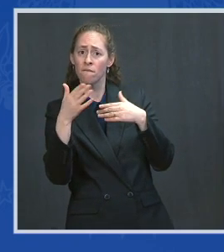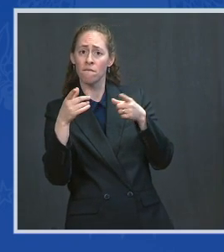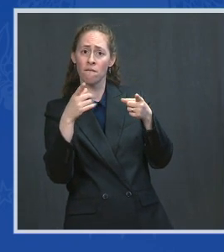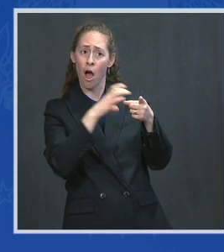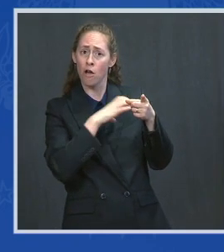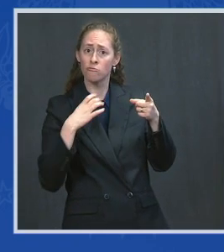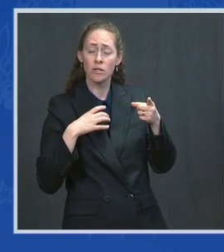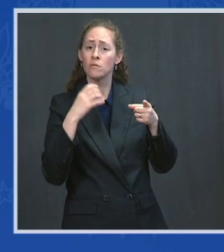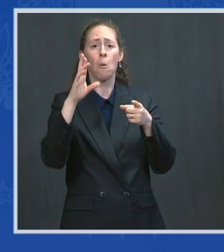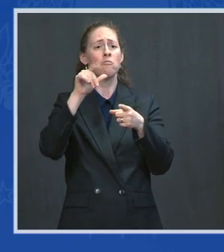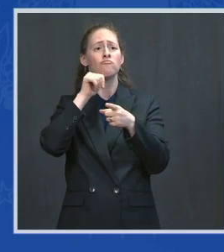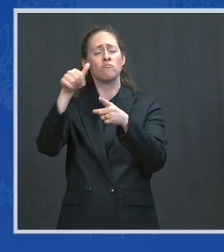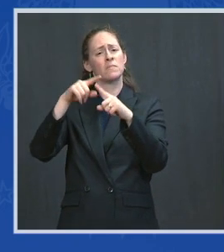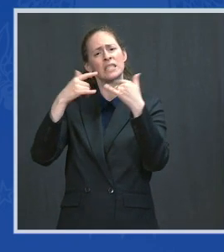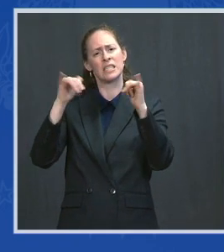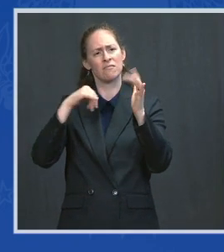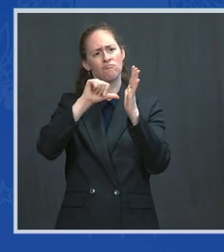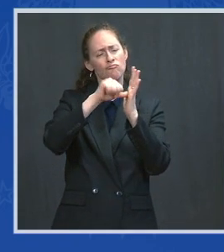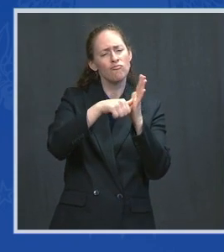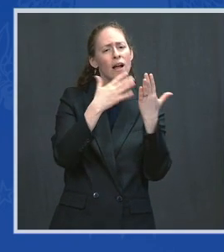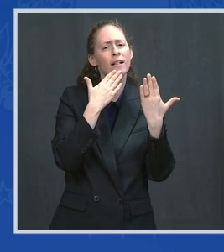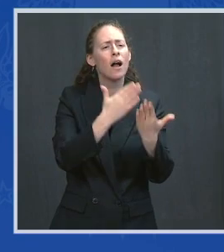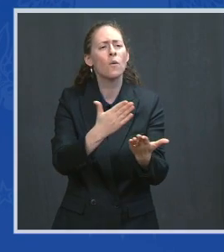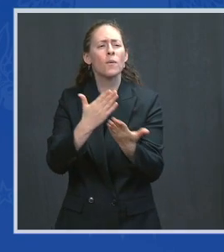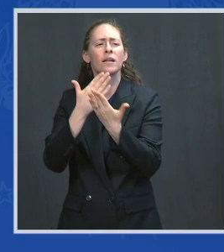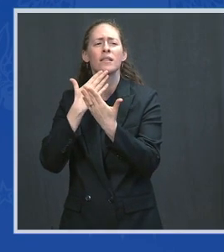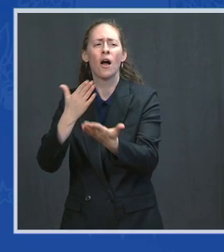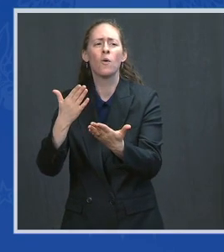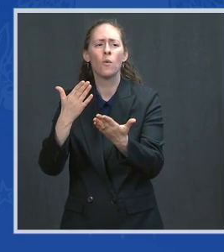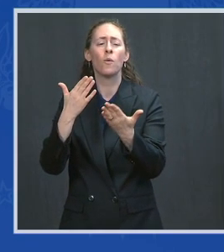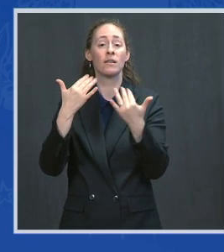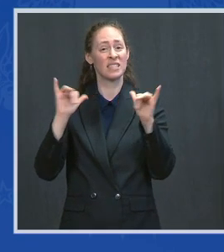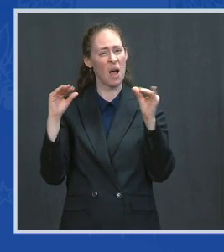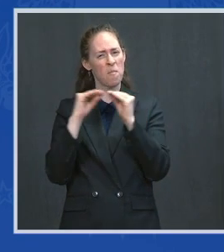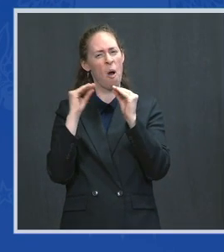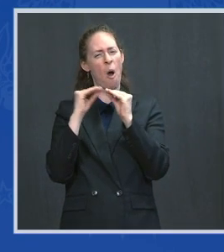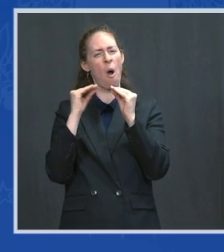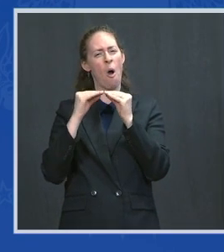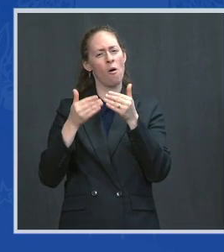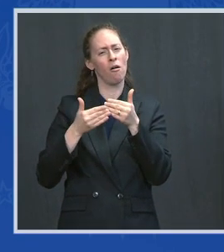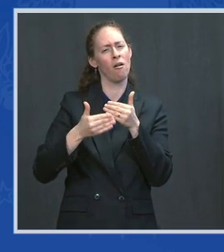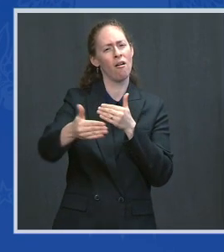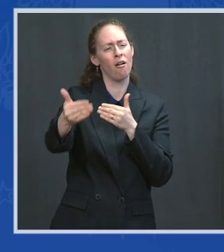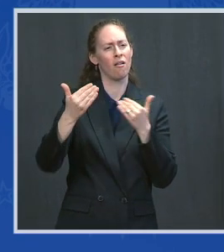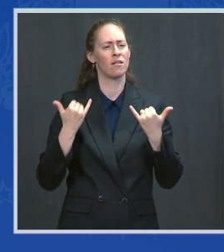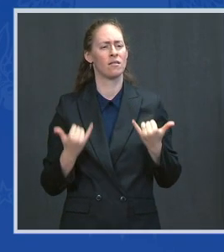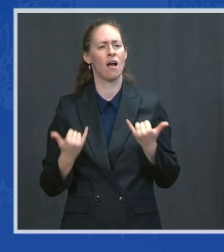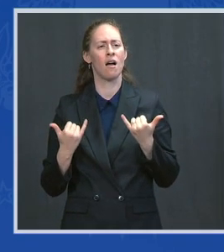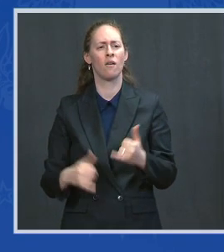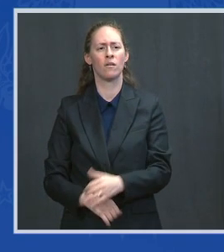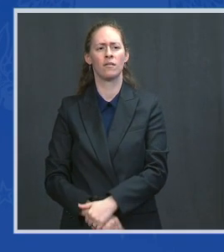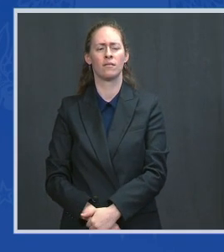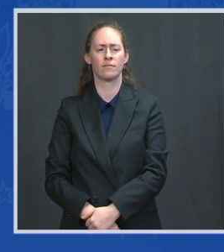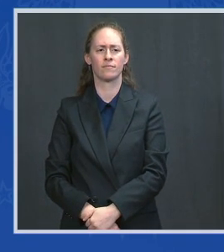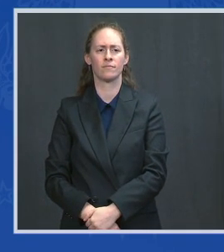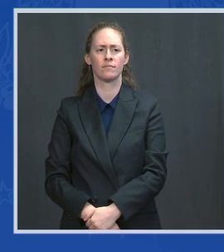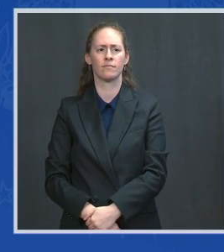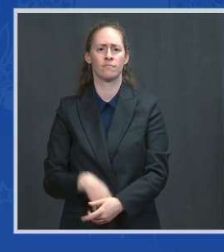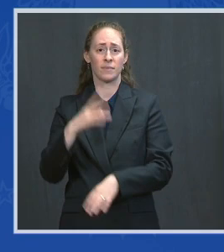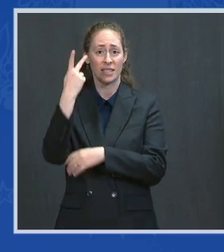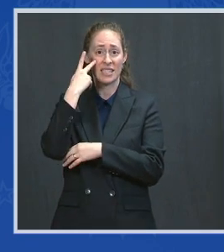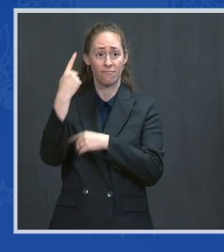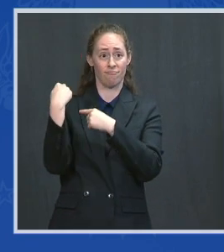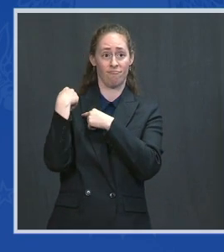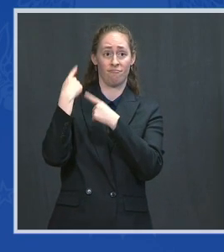you, thank you, thank you. We got a lot more to do. But we simply haven't seen this kind of bipartisanship for much too long in